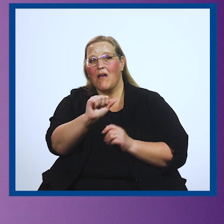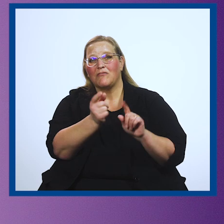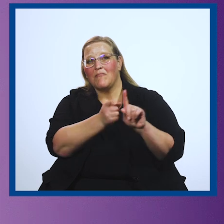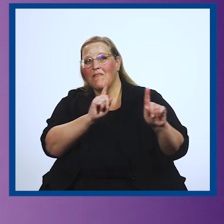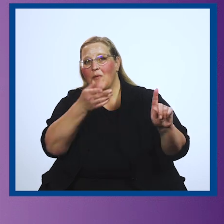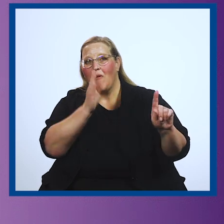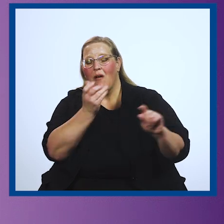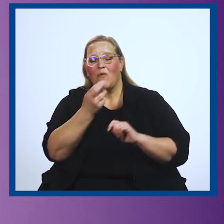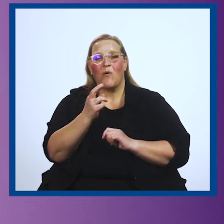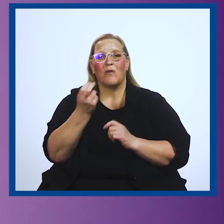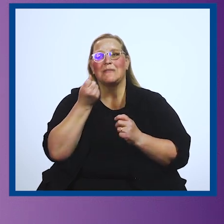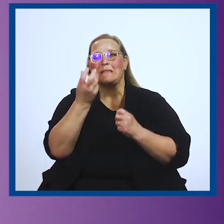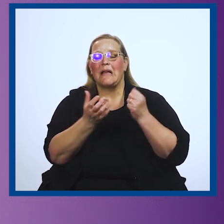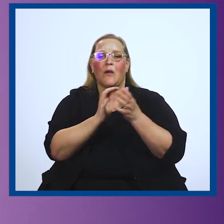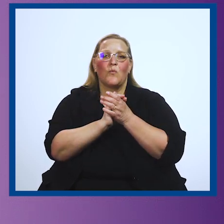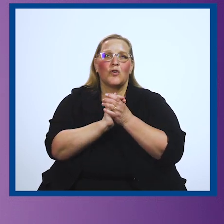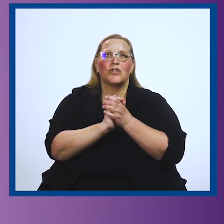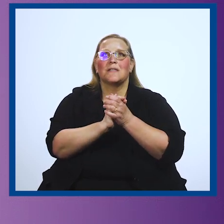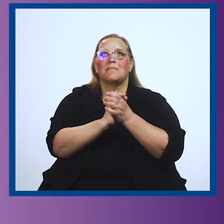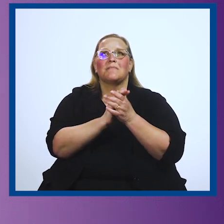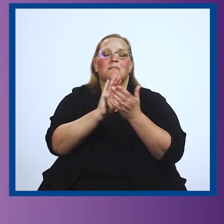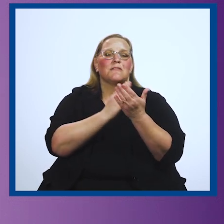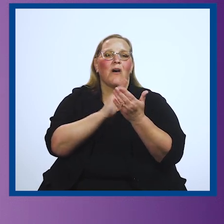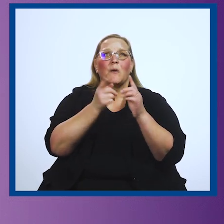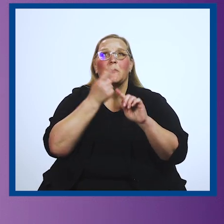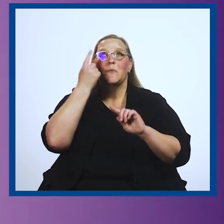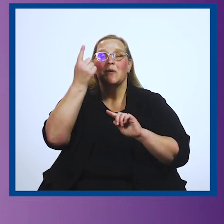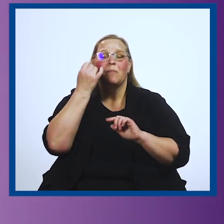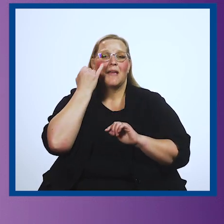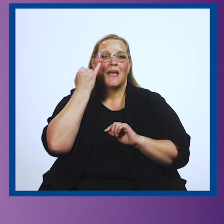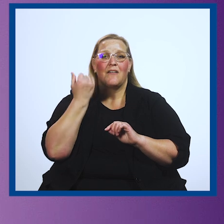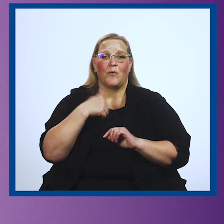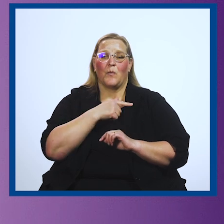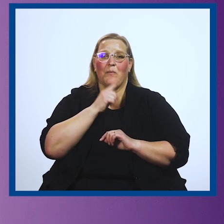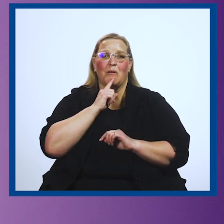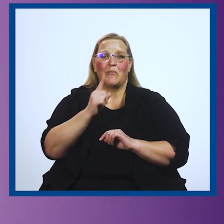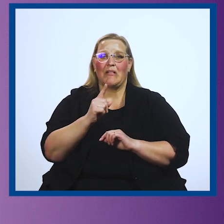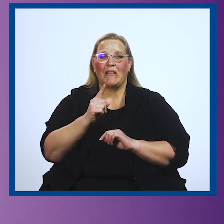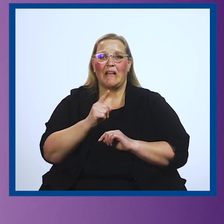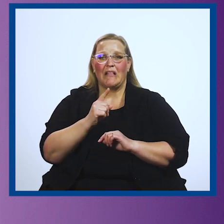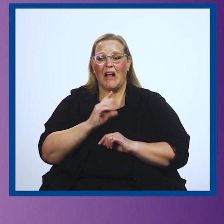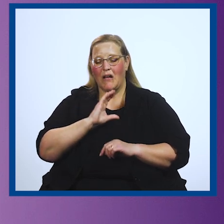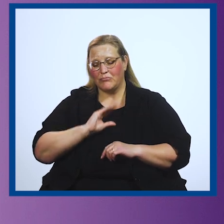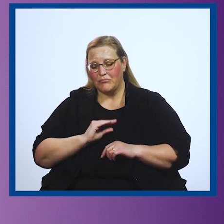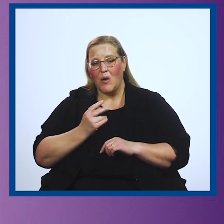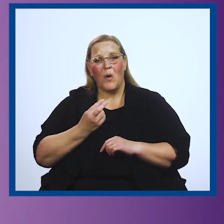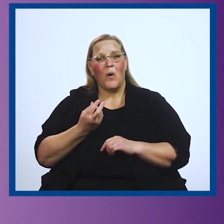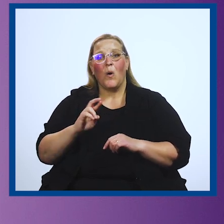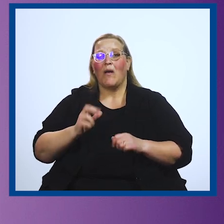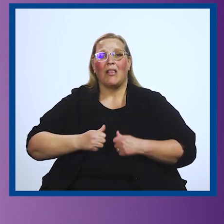or if we sang 1,000 worship songs to Him, even if we fell down to the lowliest of places, or even if we lived